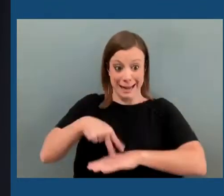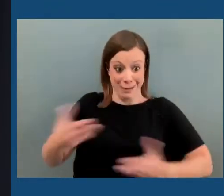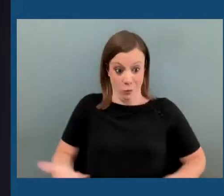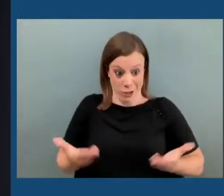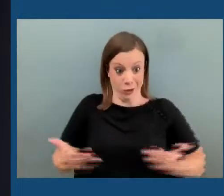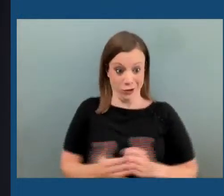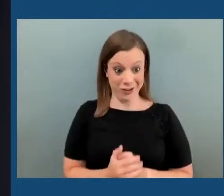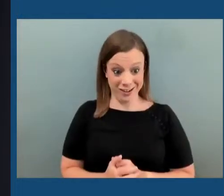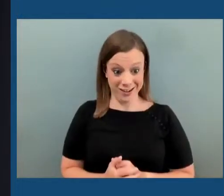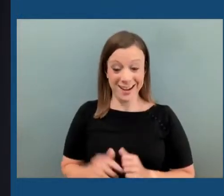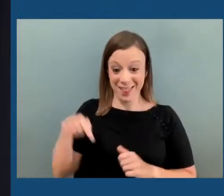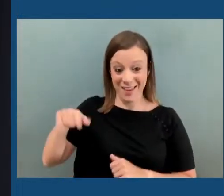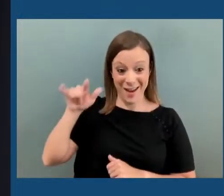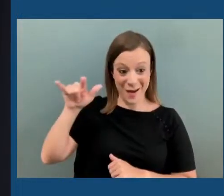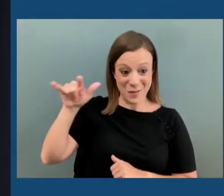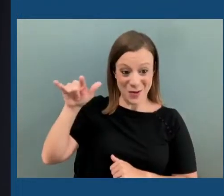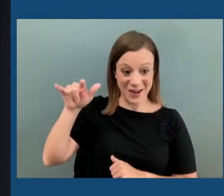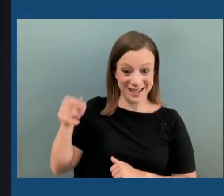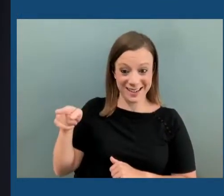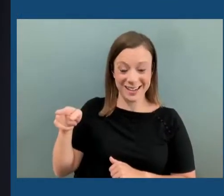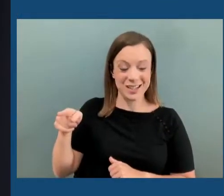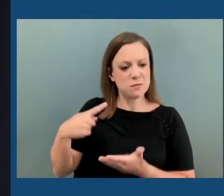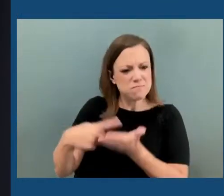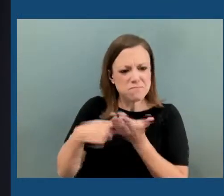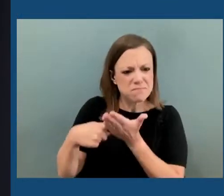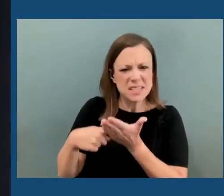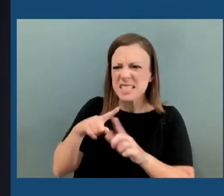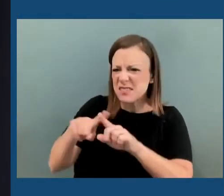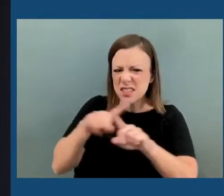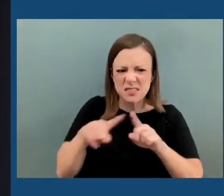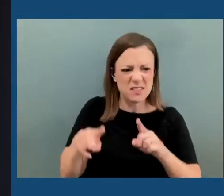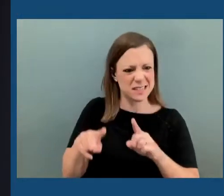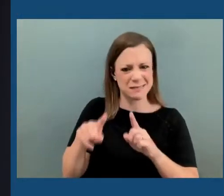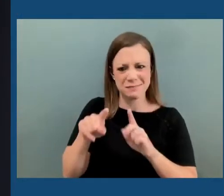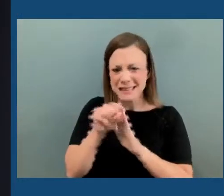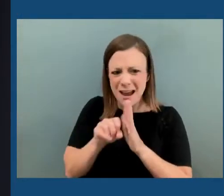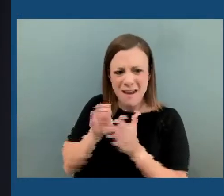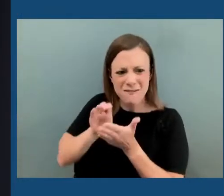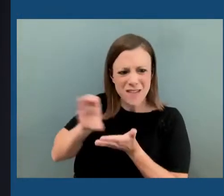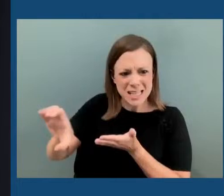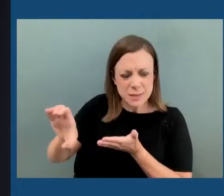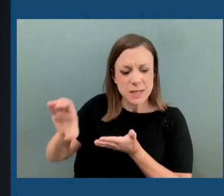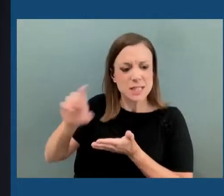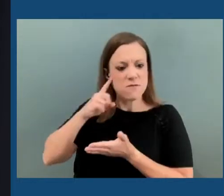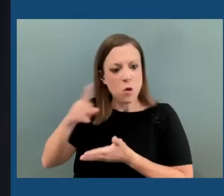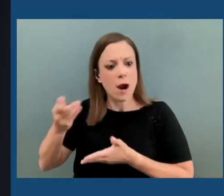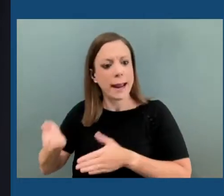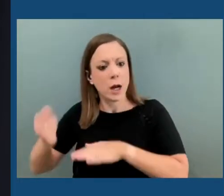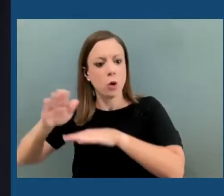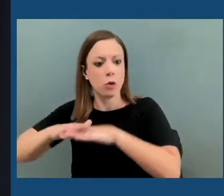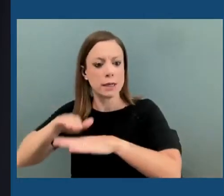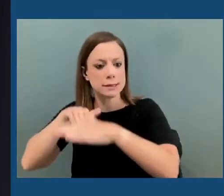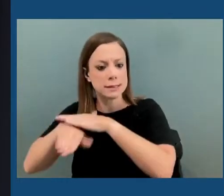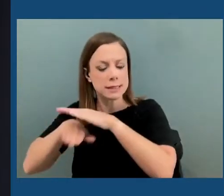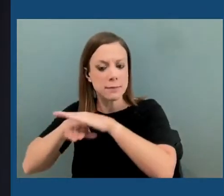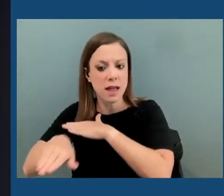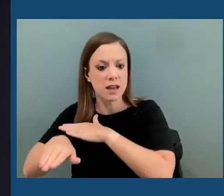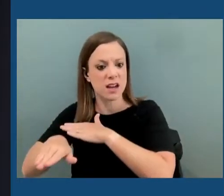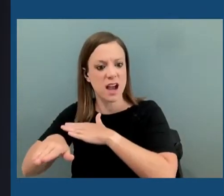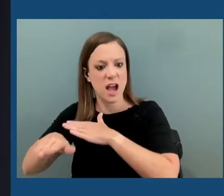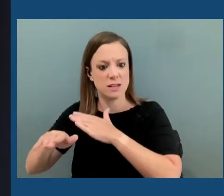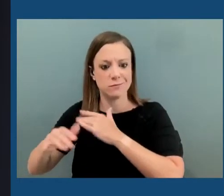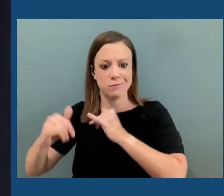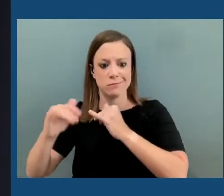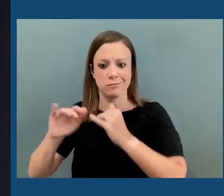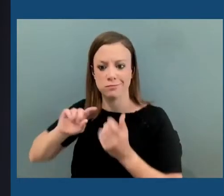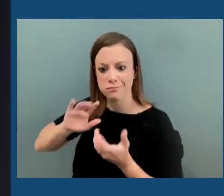the airport to talk about the many investments that are being made to increase accessibility and modernize Monroe County's